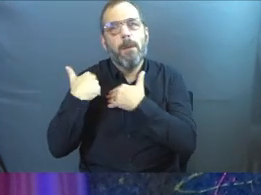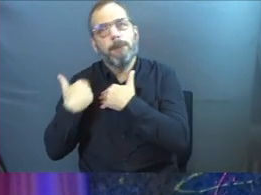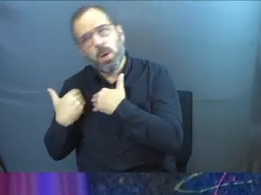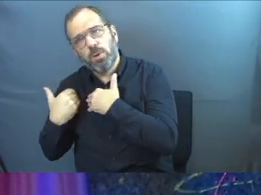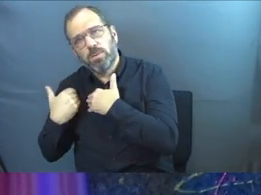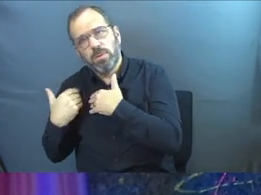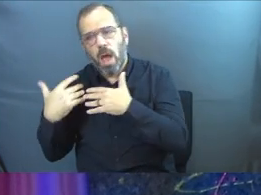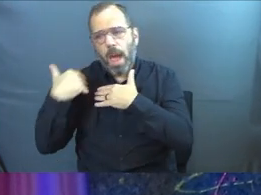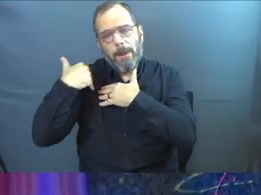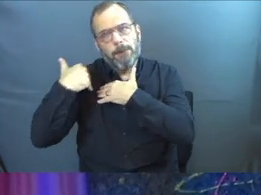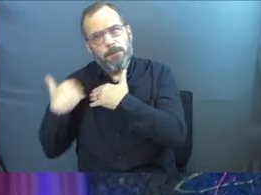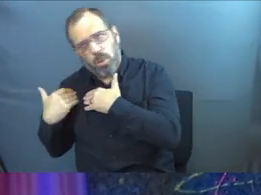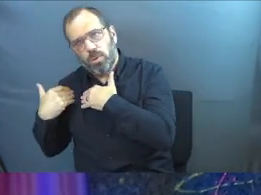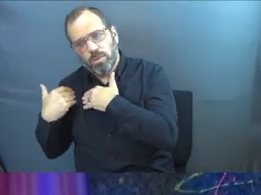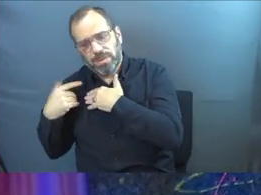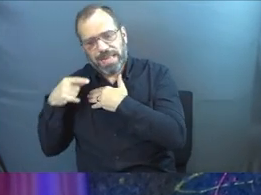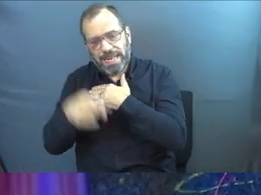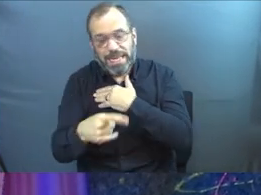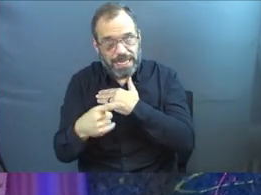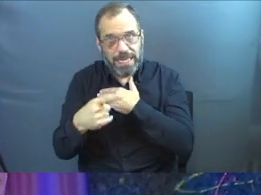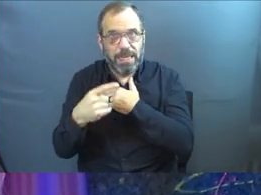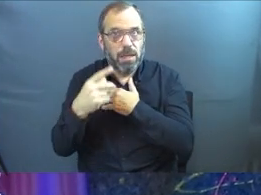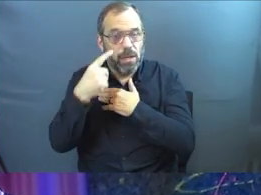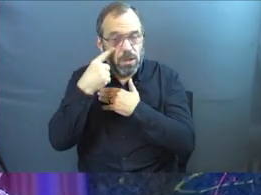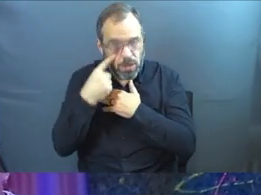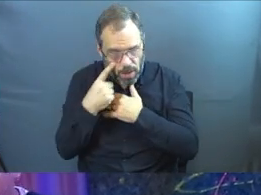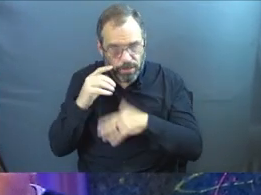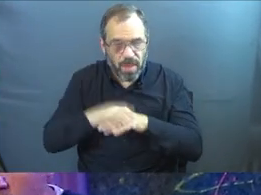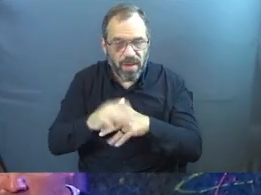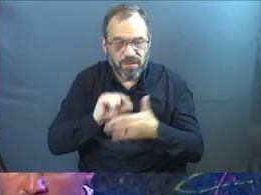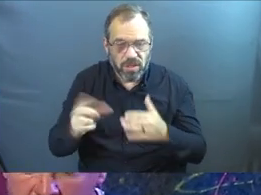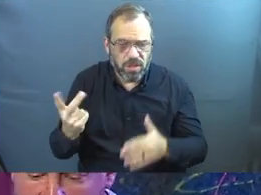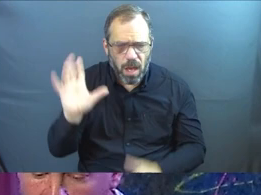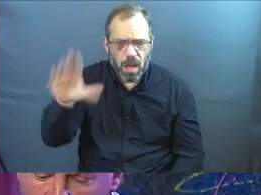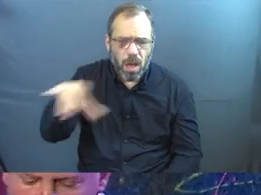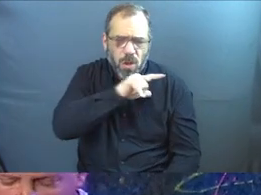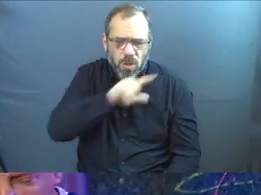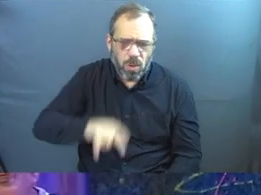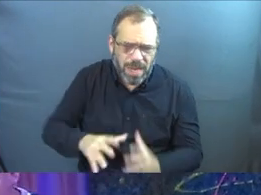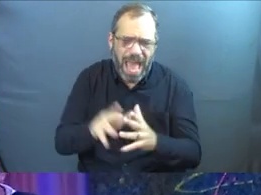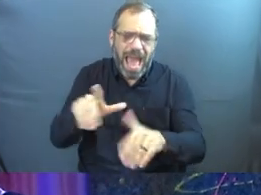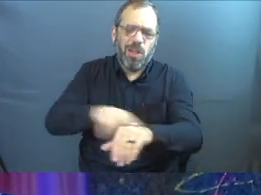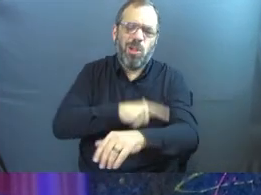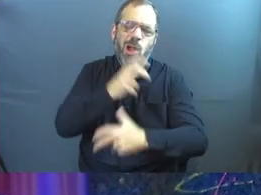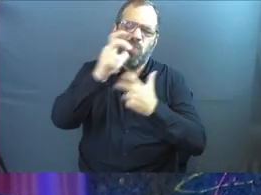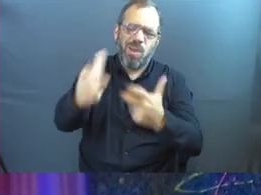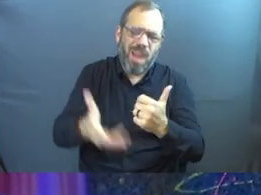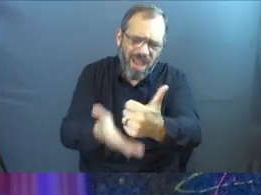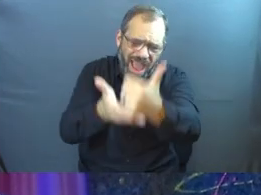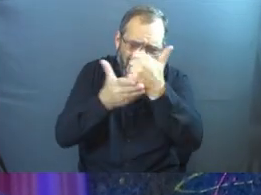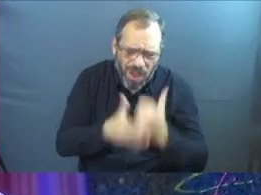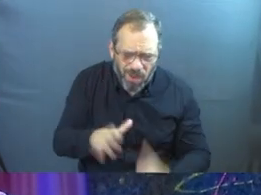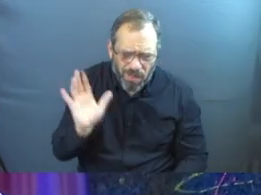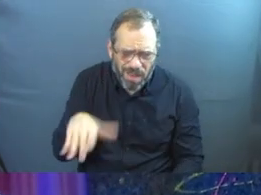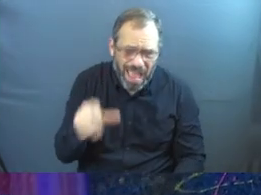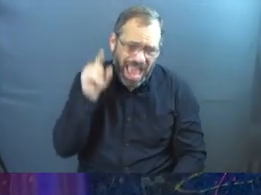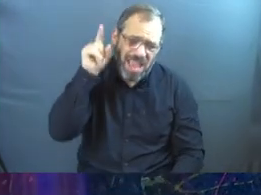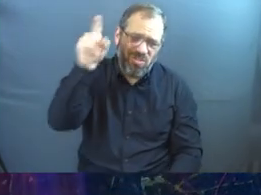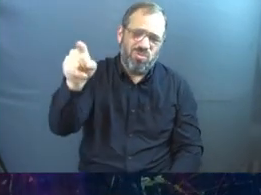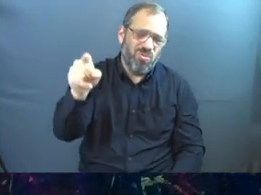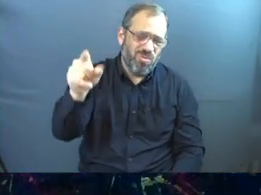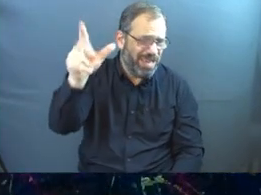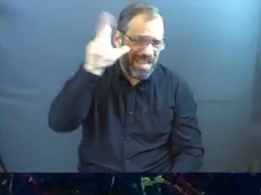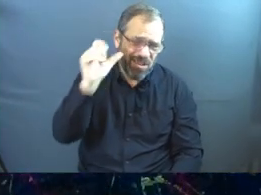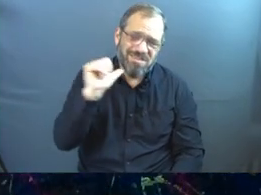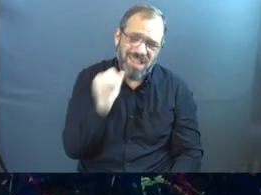Literally, it means burden. The burden that he saw. Verse 2. O Lord, how long shall I cry for help? And you will